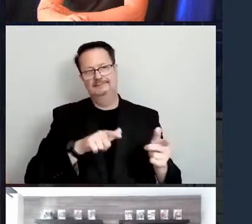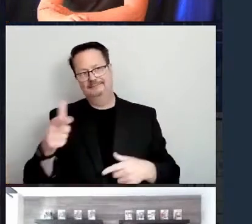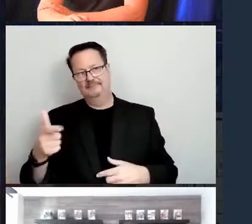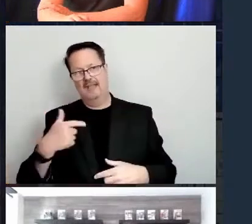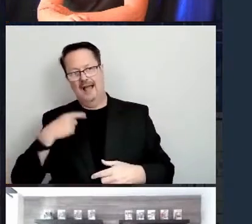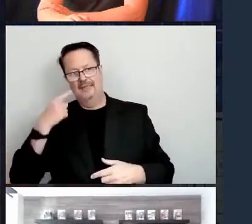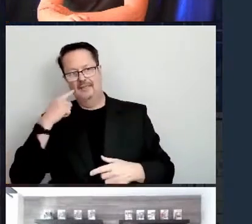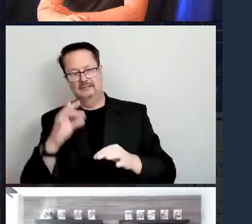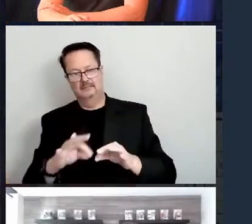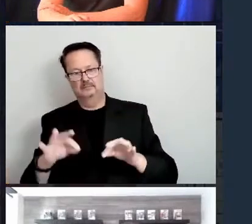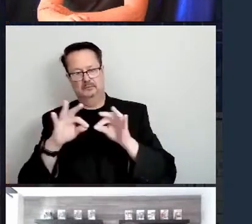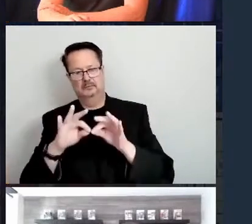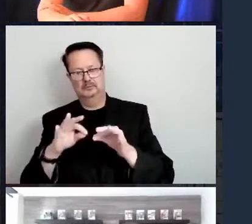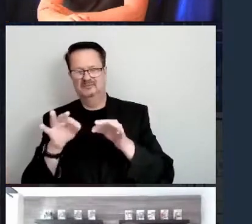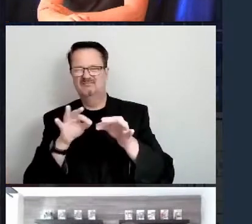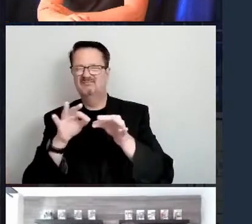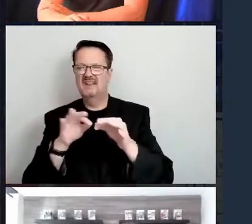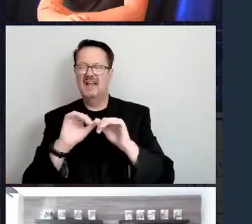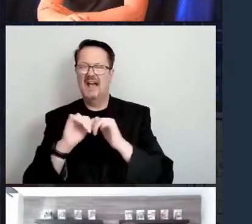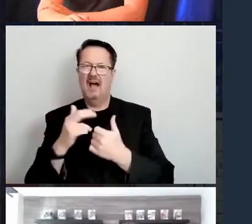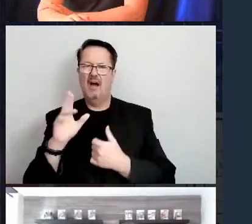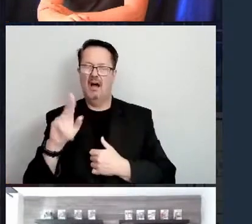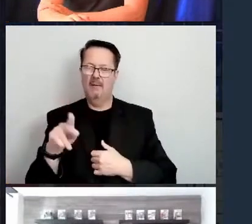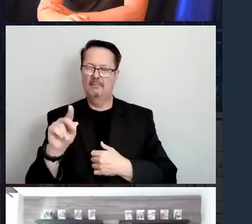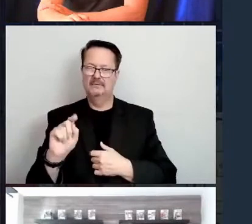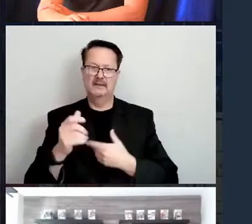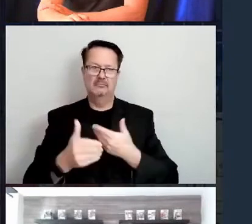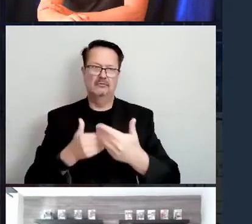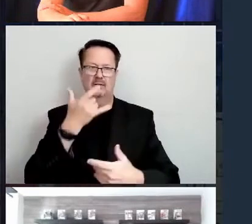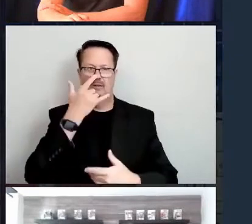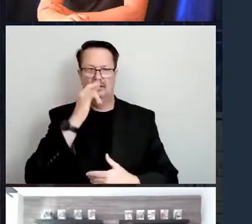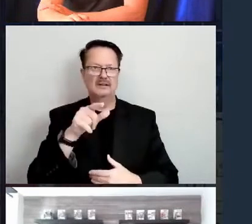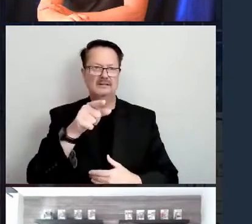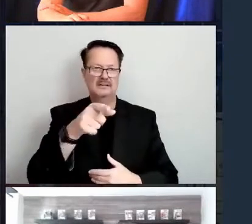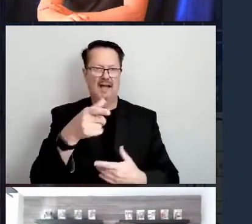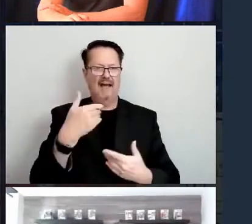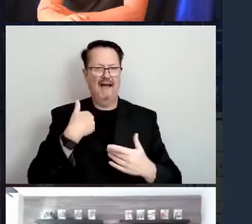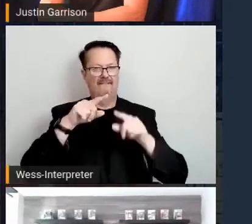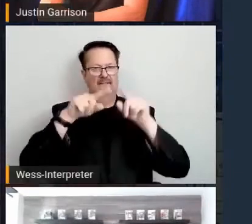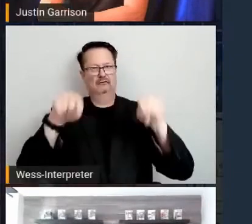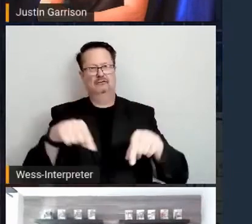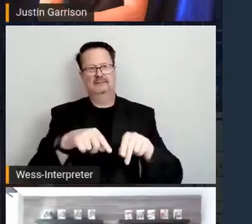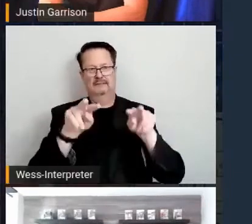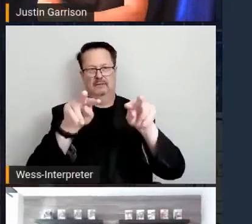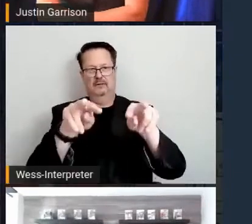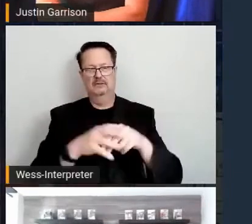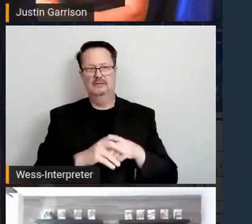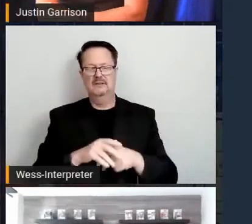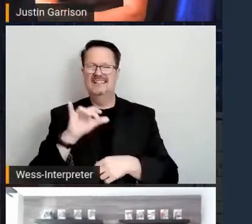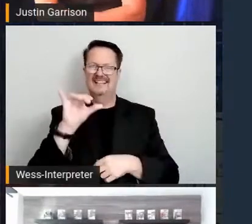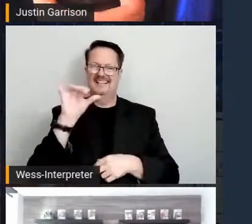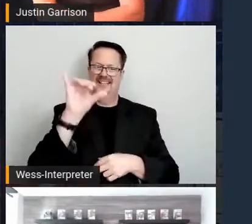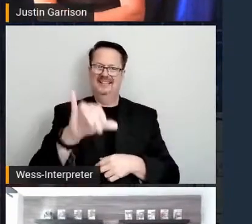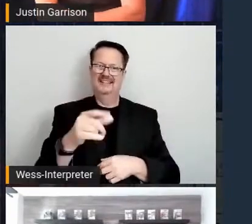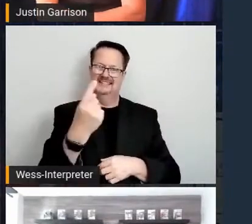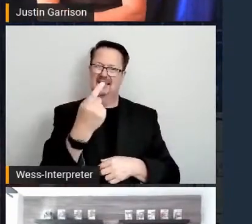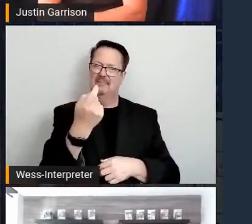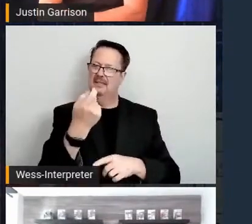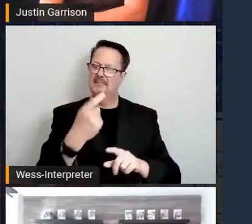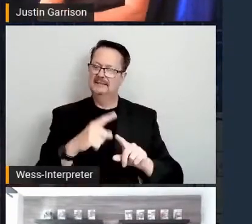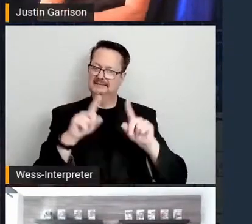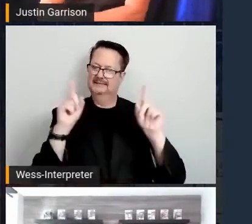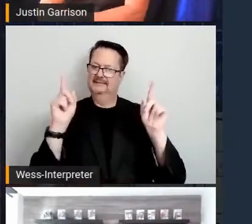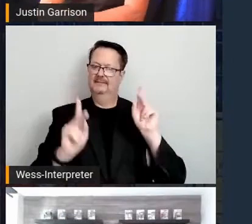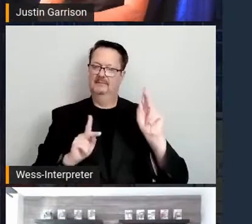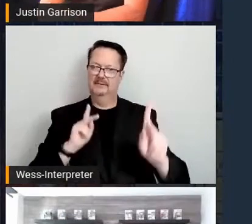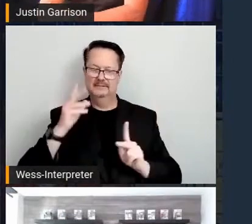touch like how the actual update process happens, and I've got that on the screen. And this is something that can be a little bit different for people.